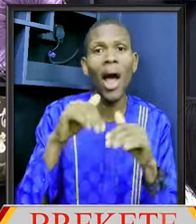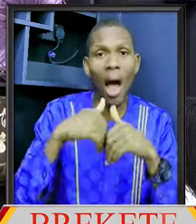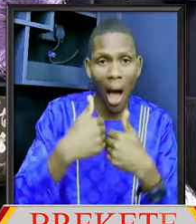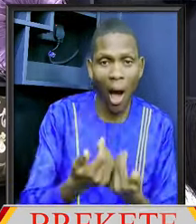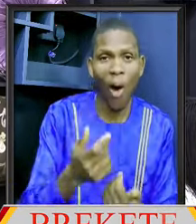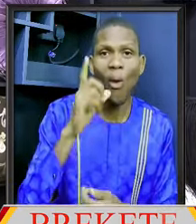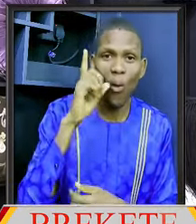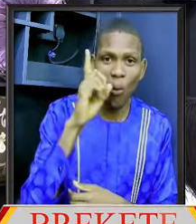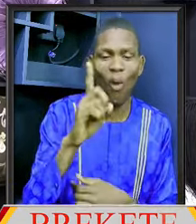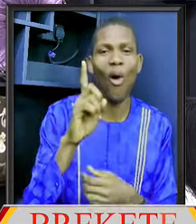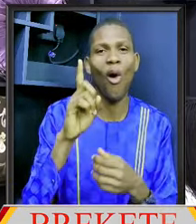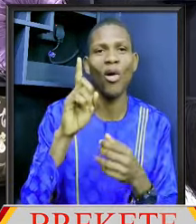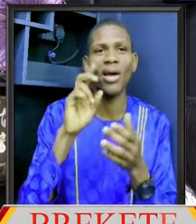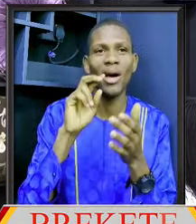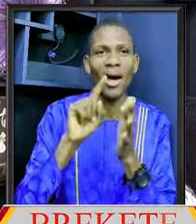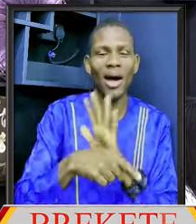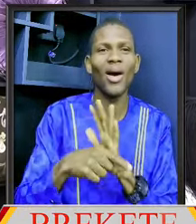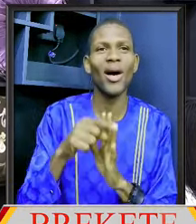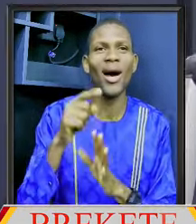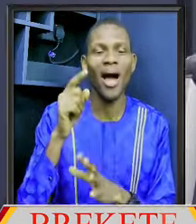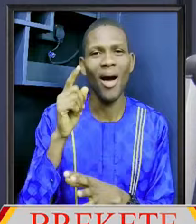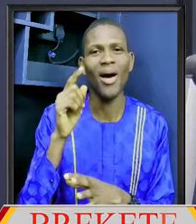will be like 10 hours to her.